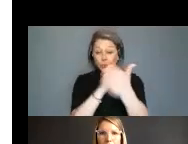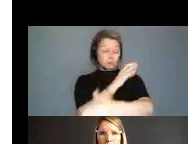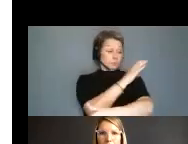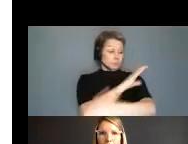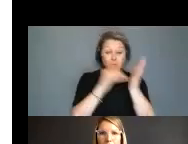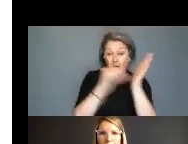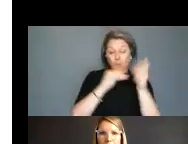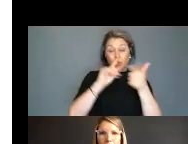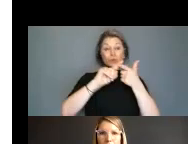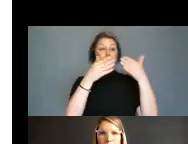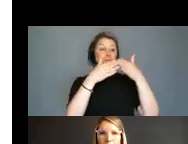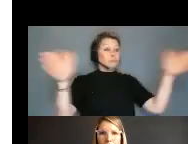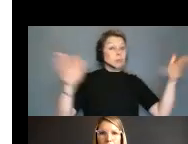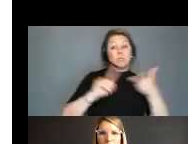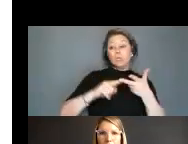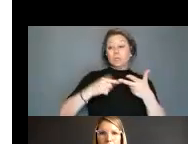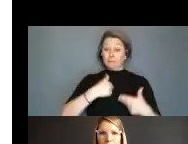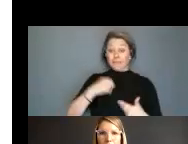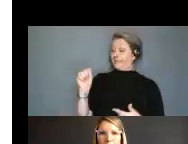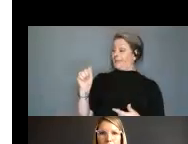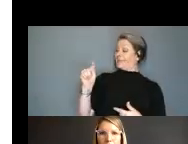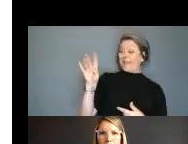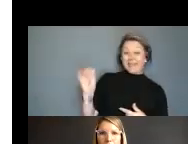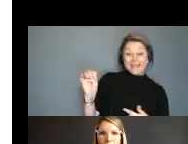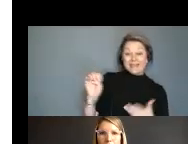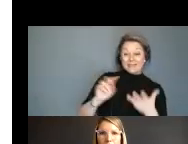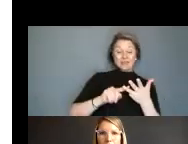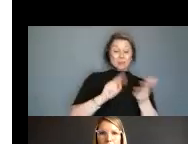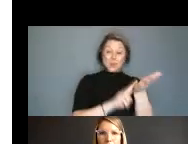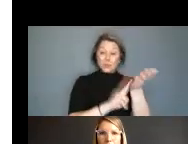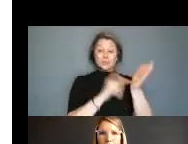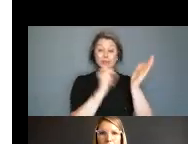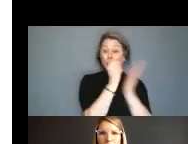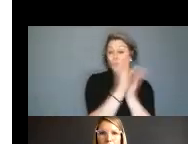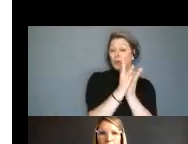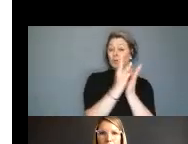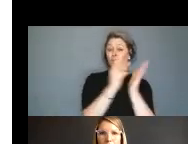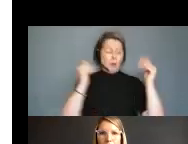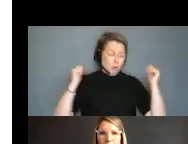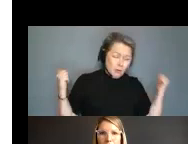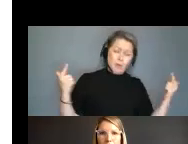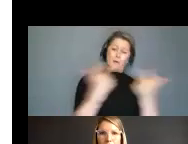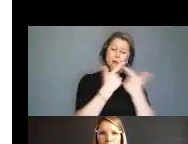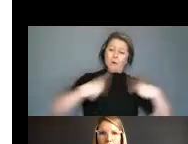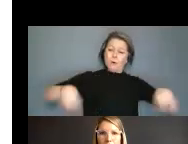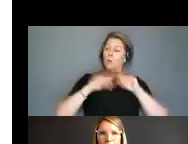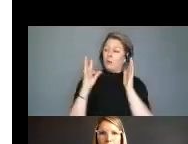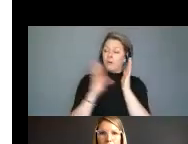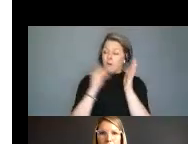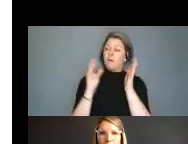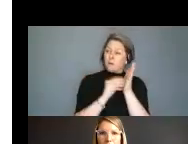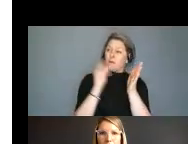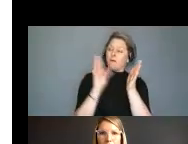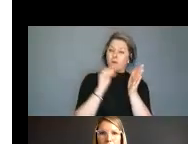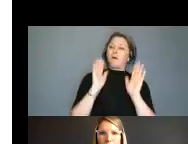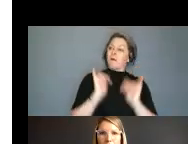general public, that includes Steve and I, who are trying to do this on a daily basis. It's that whole idea of that right to